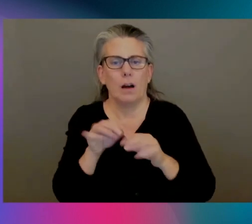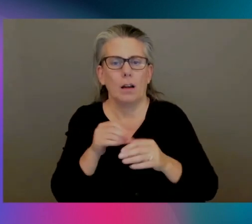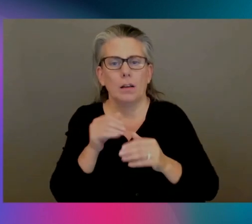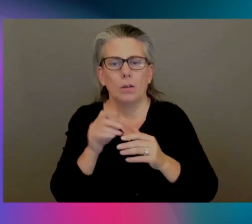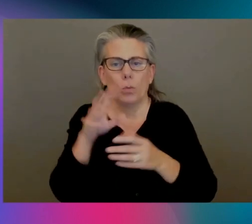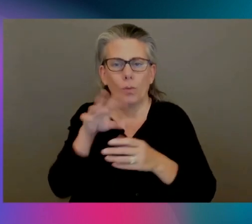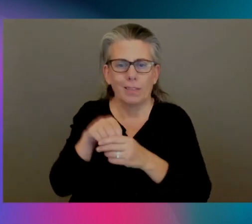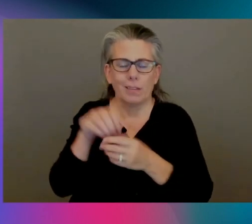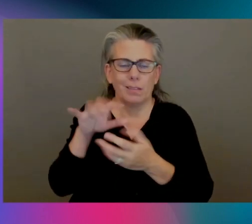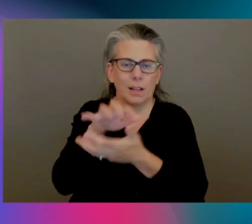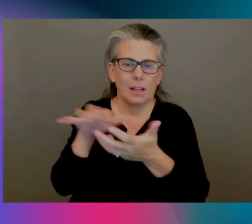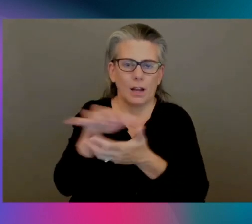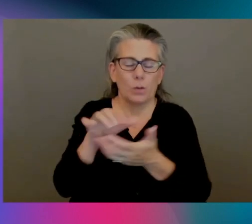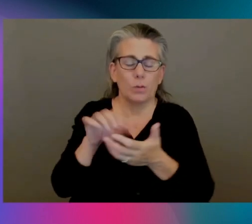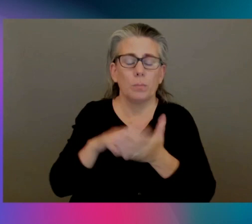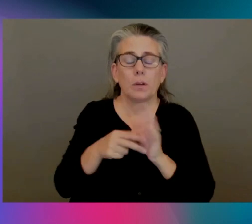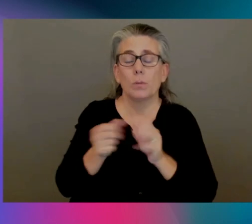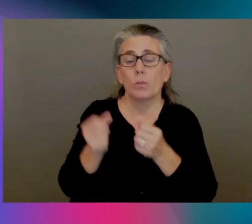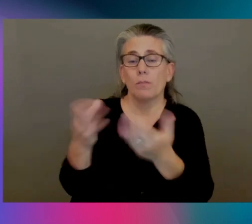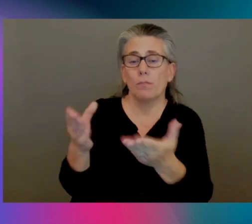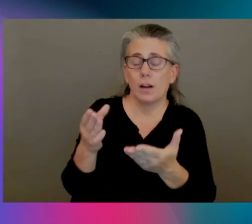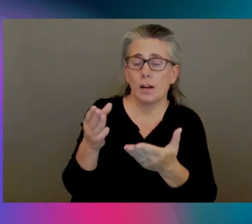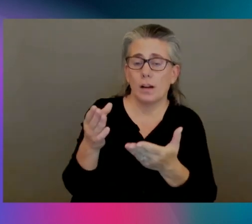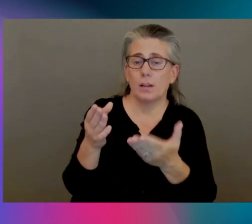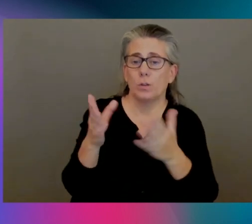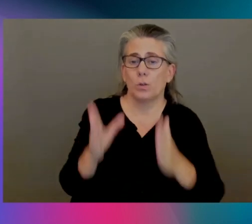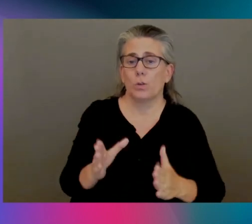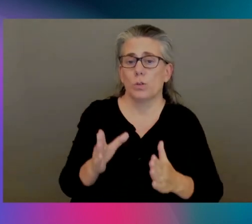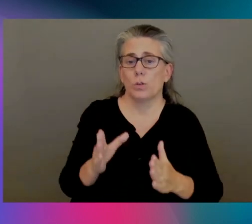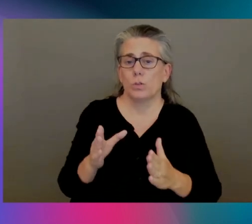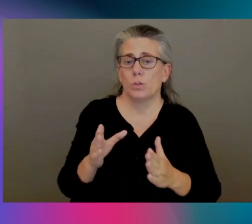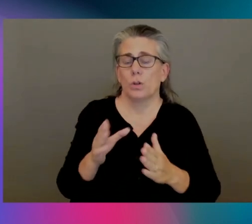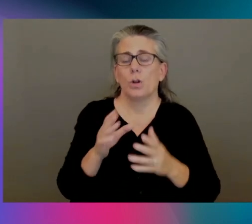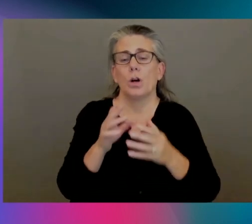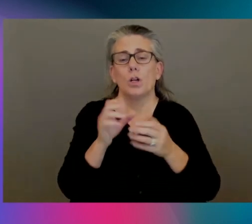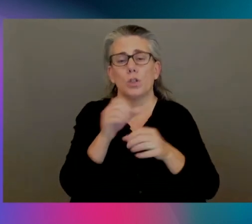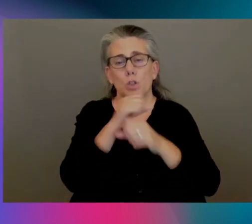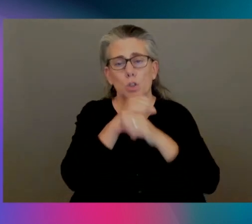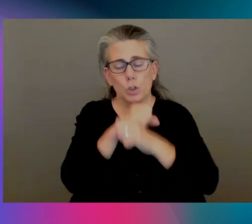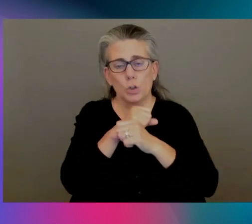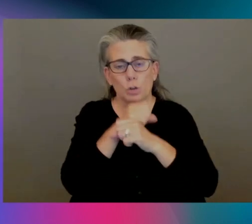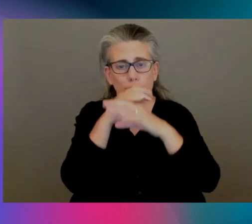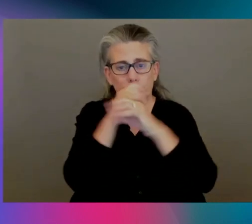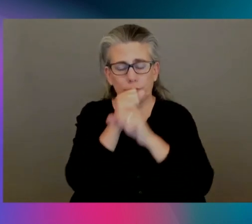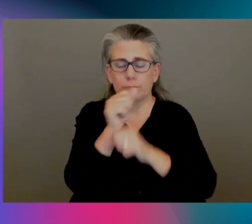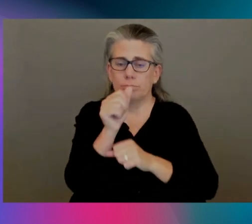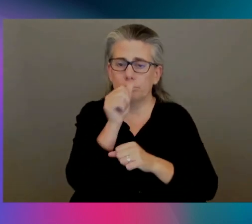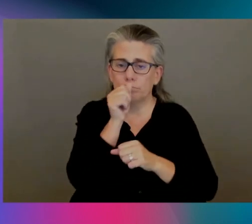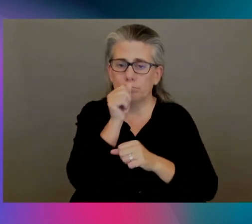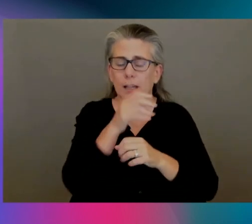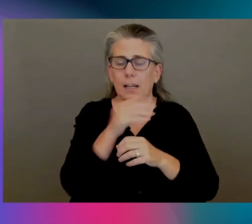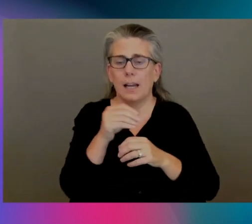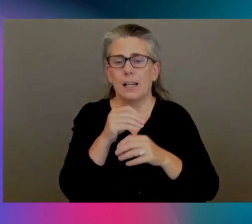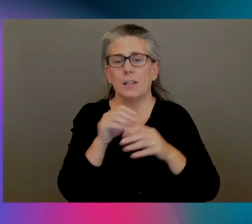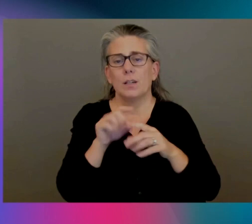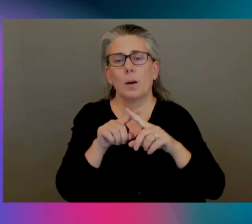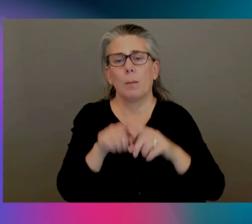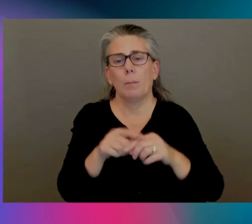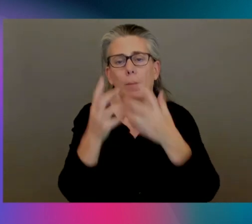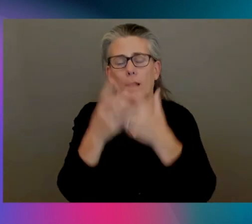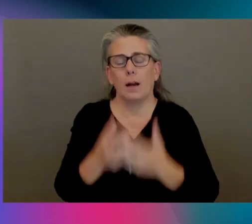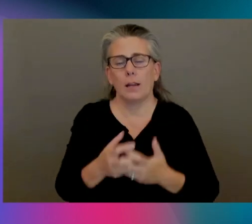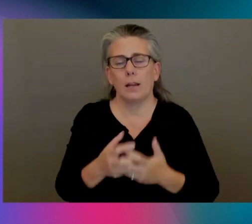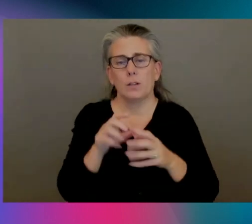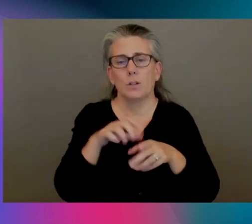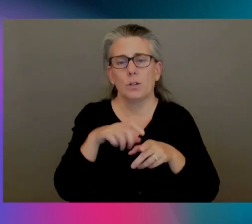gives data providers a secure and compliant channel to reach new audiences, and it gives data subscribers a